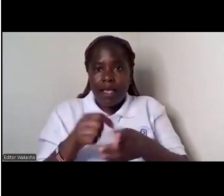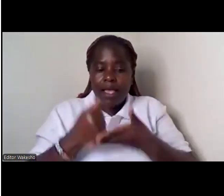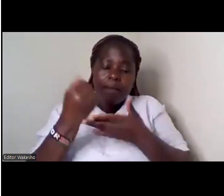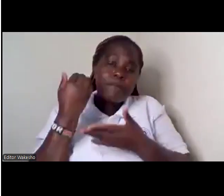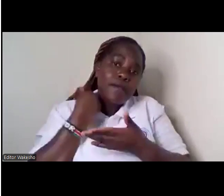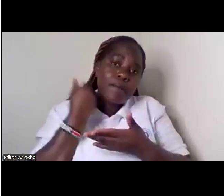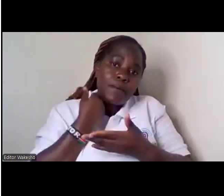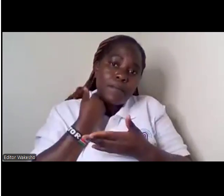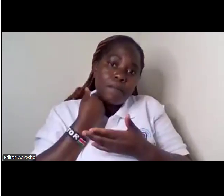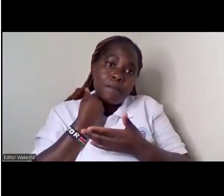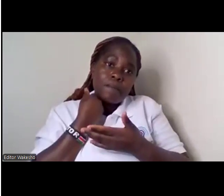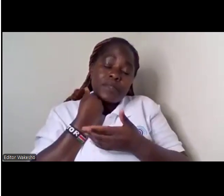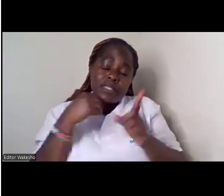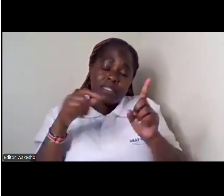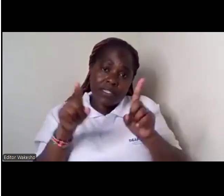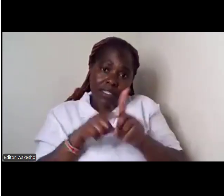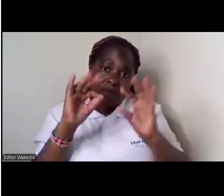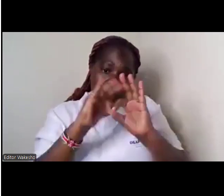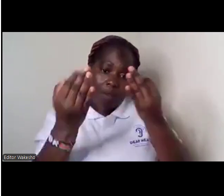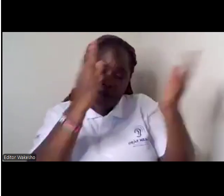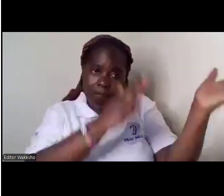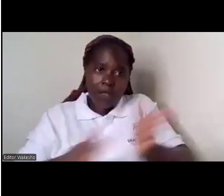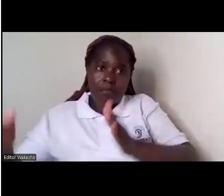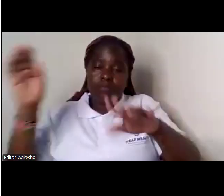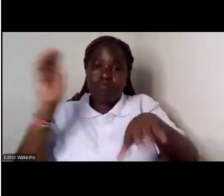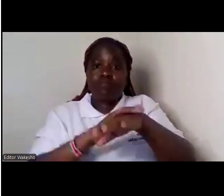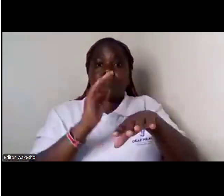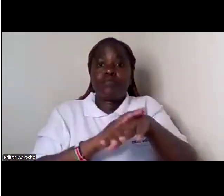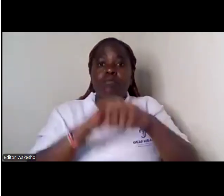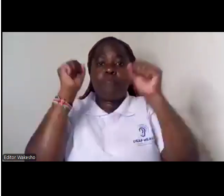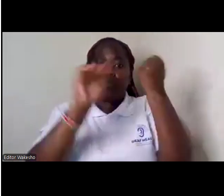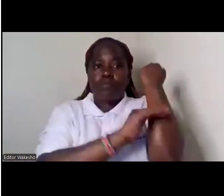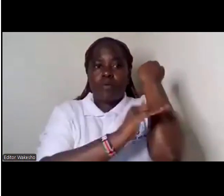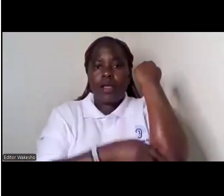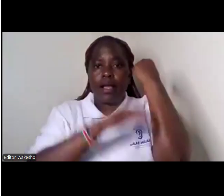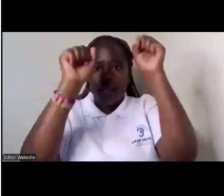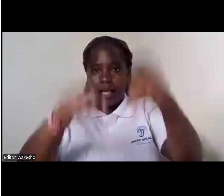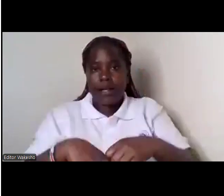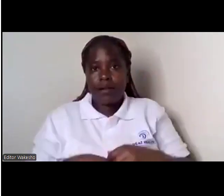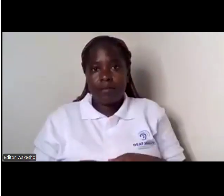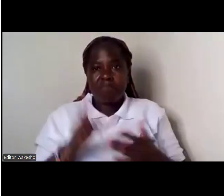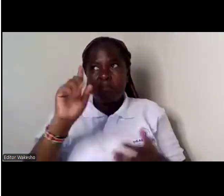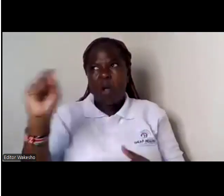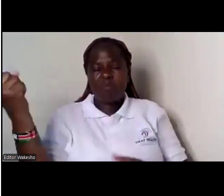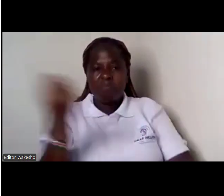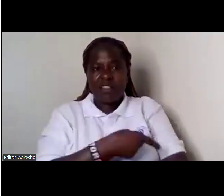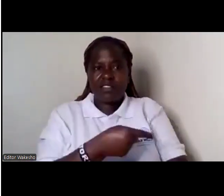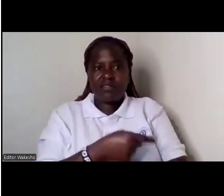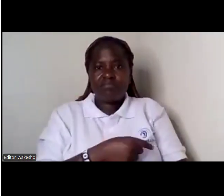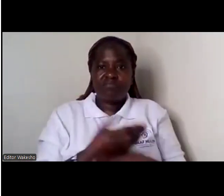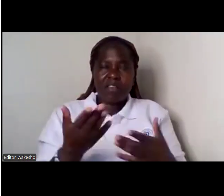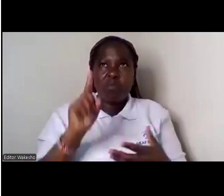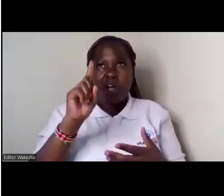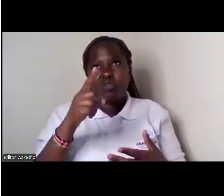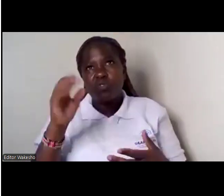an effective contraception. And for those who want to get pregnant, you can get pregnant even 1 month after, 1 month to 3 months